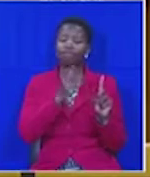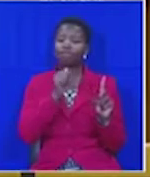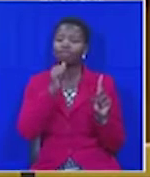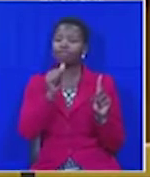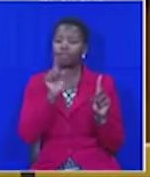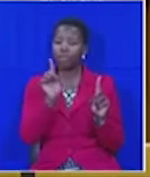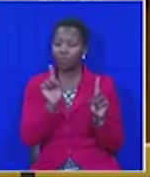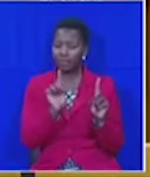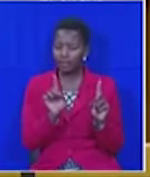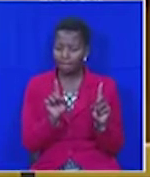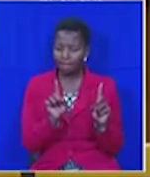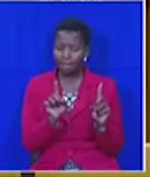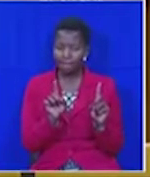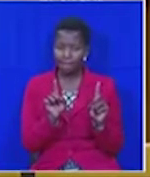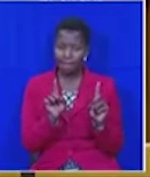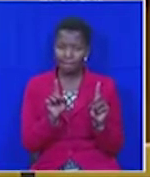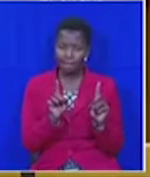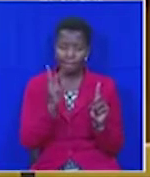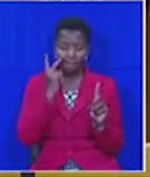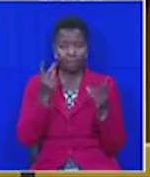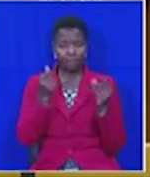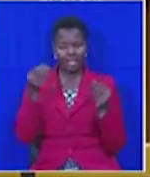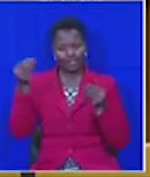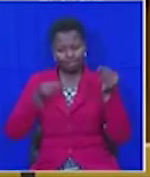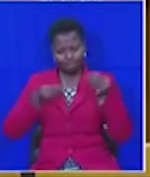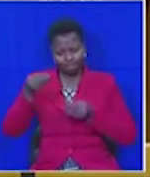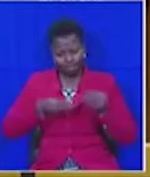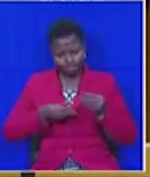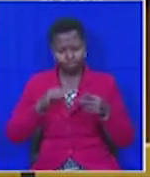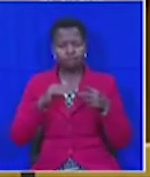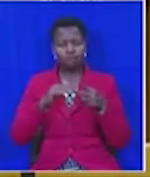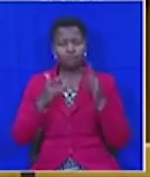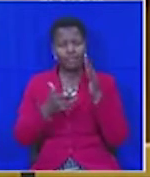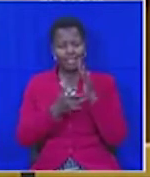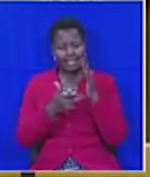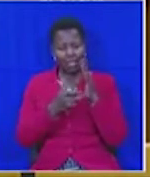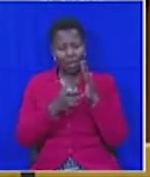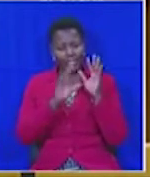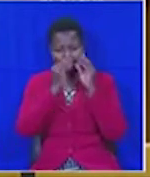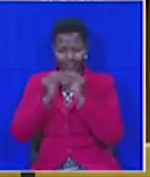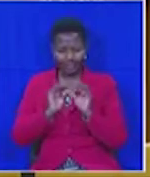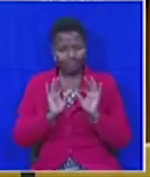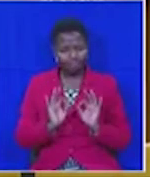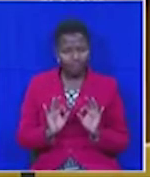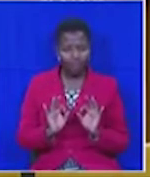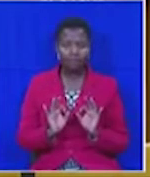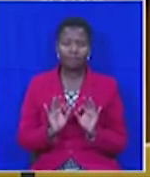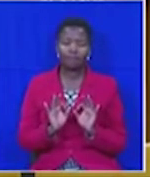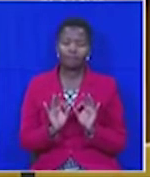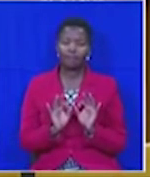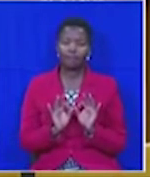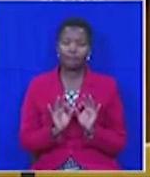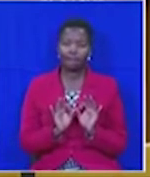timhaka ta miehleketo, timhaka ta technology ya ku aka technology. And he is saying this because he comes from the